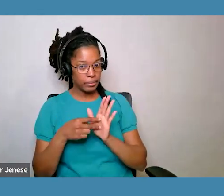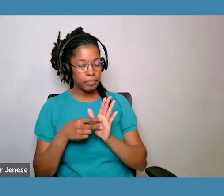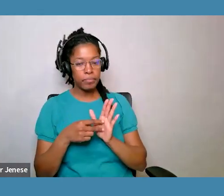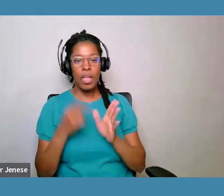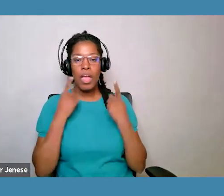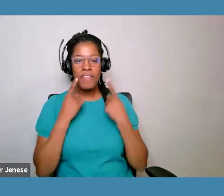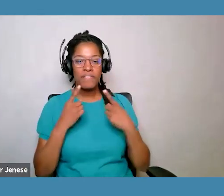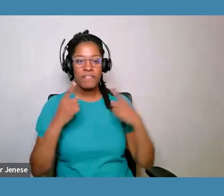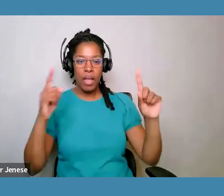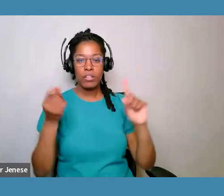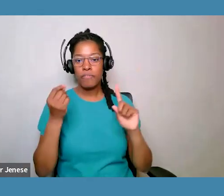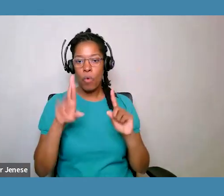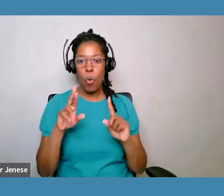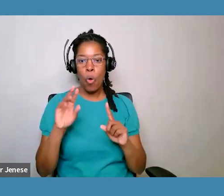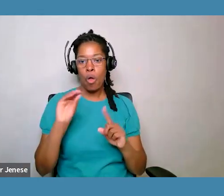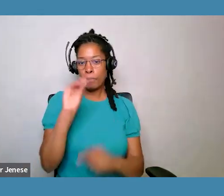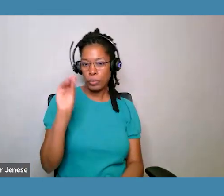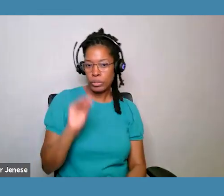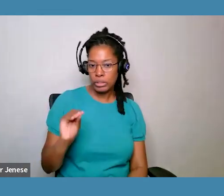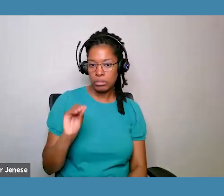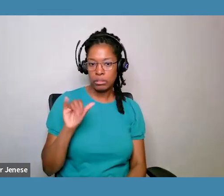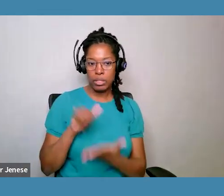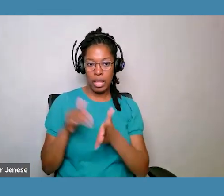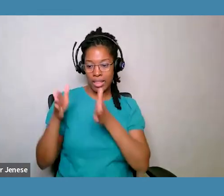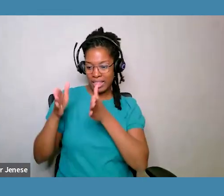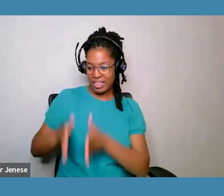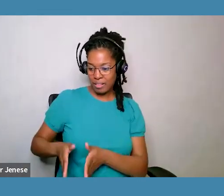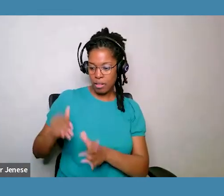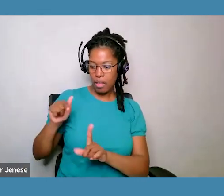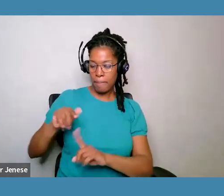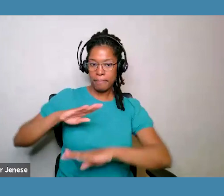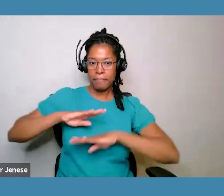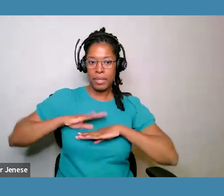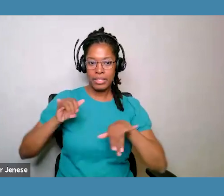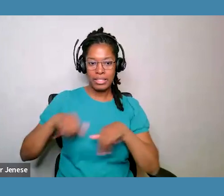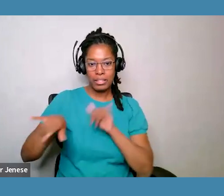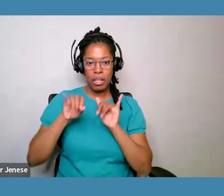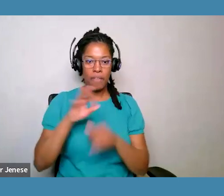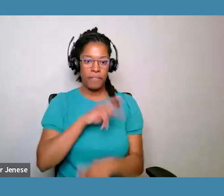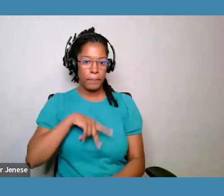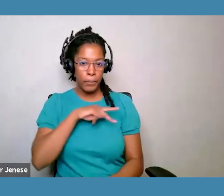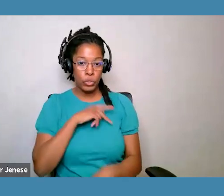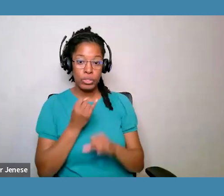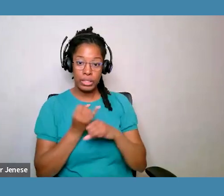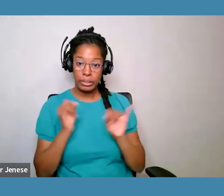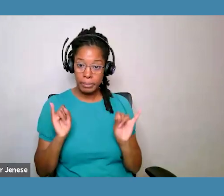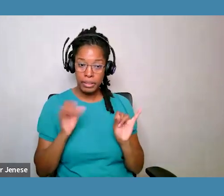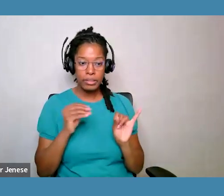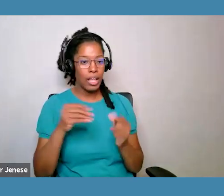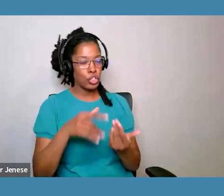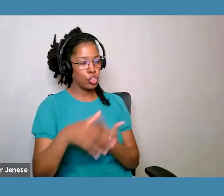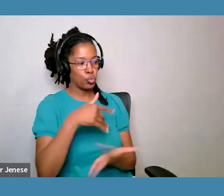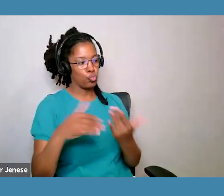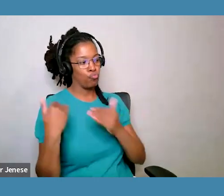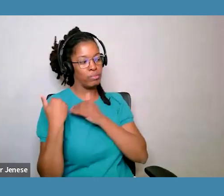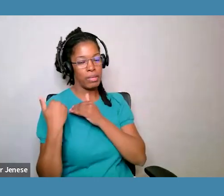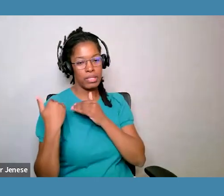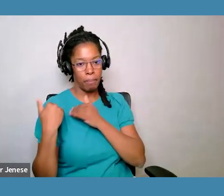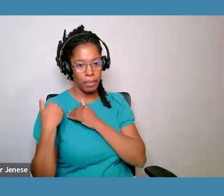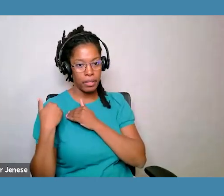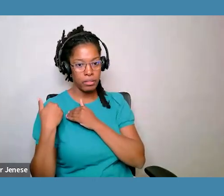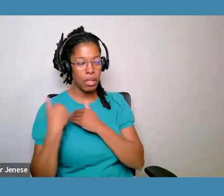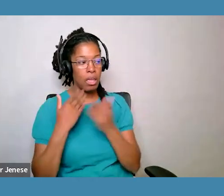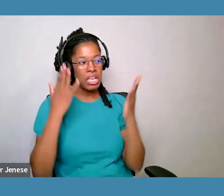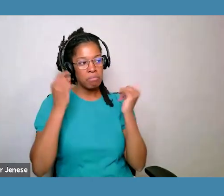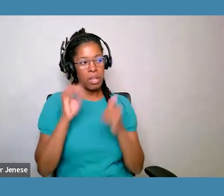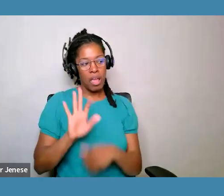the effectiveness or degree with which an individual meets the standards of personal independence and social responsibility